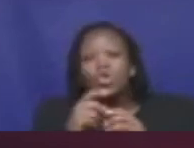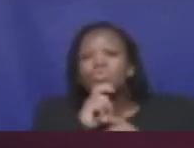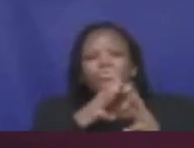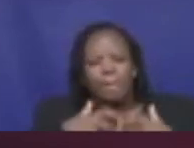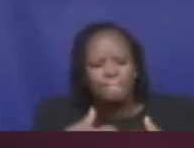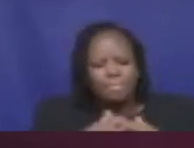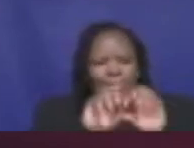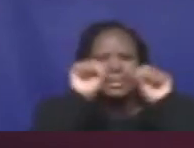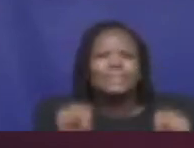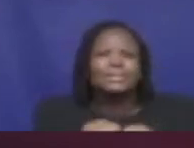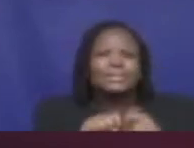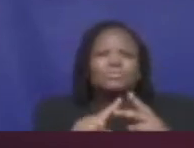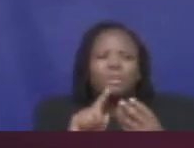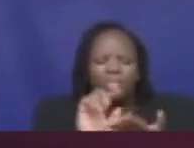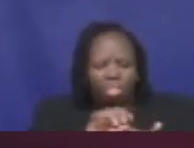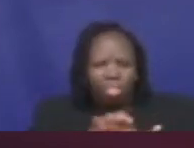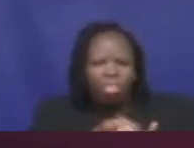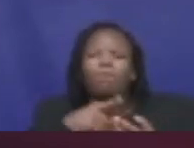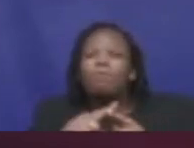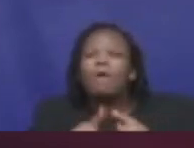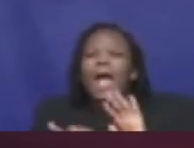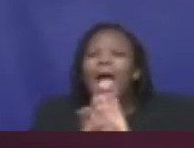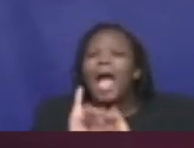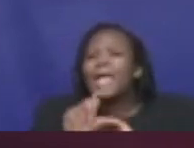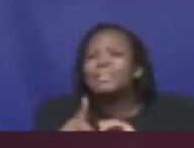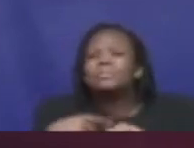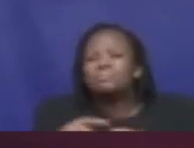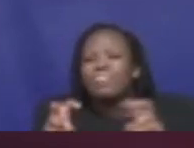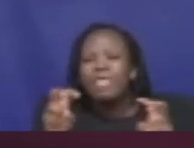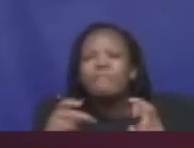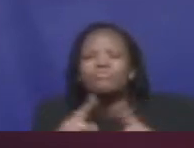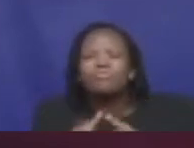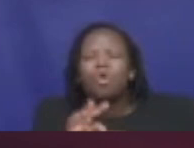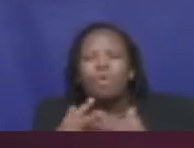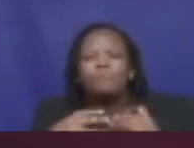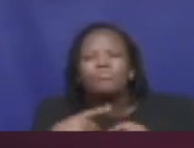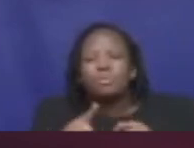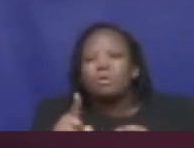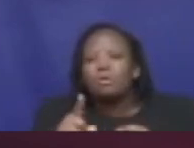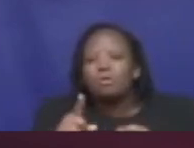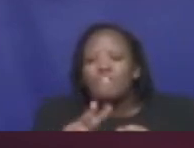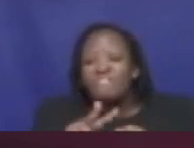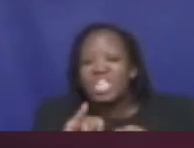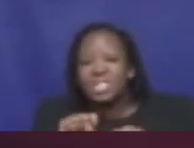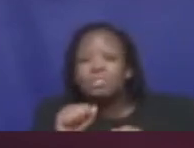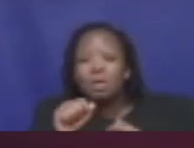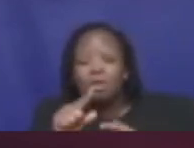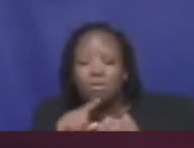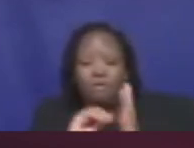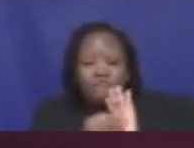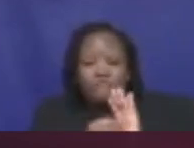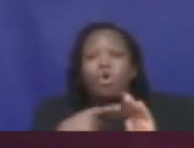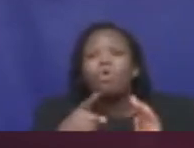system, key logging, identity theft, and Home Affairs staff operating a visa fraud syndicate with poor